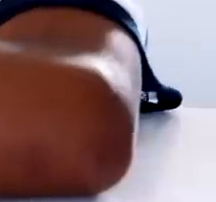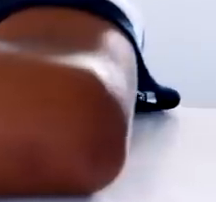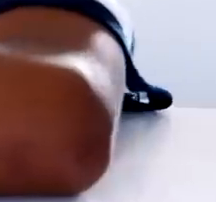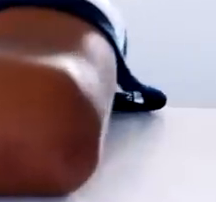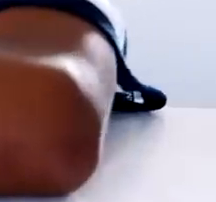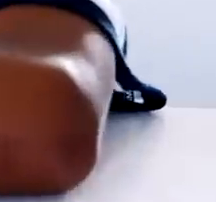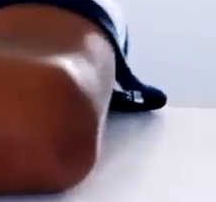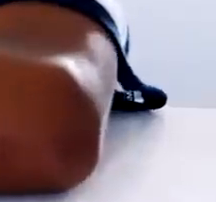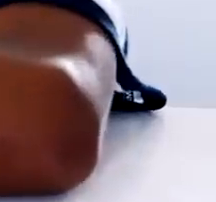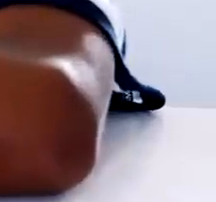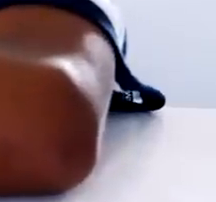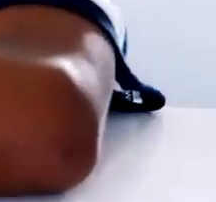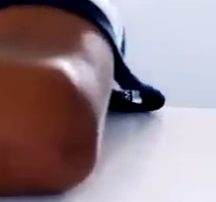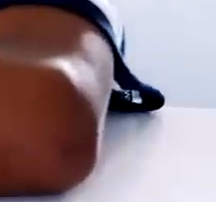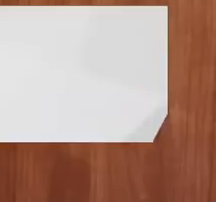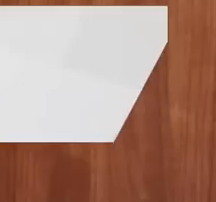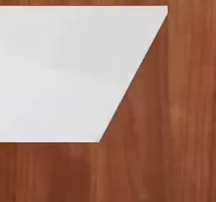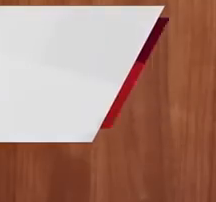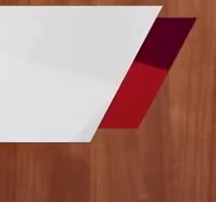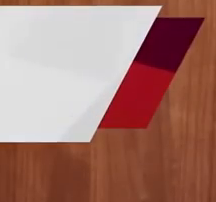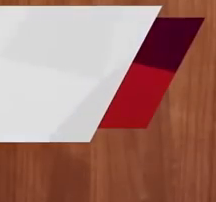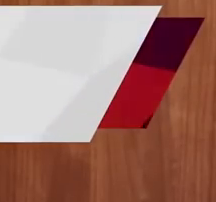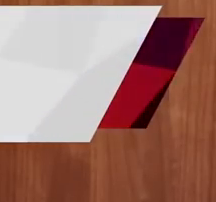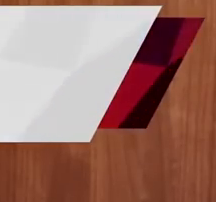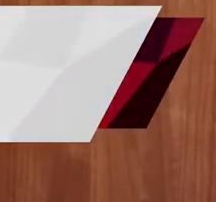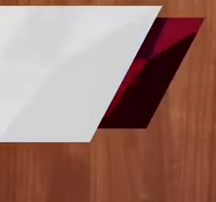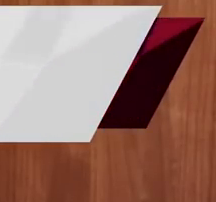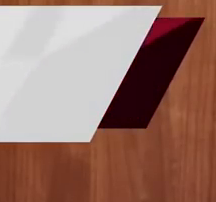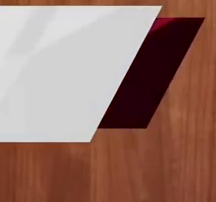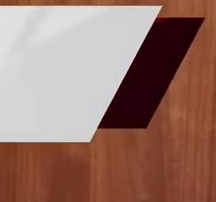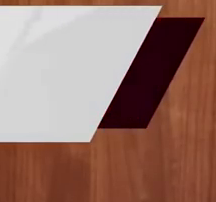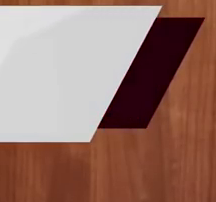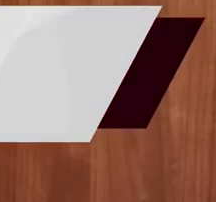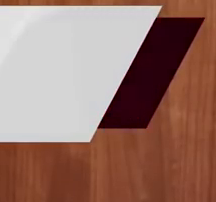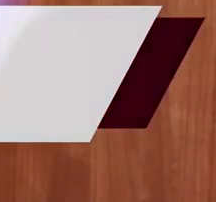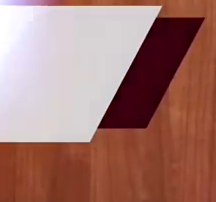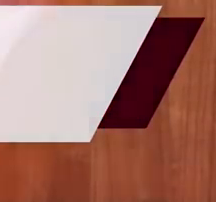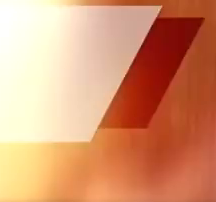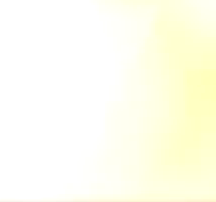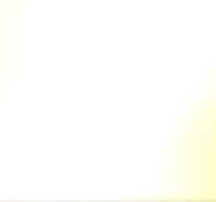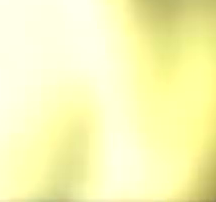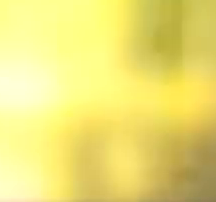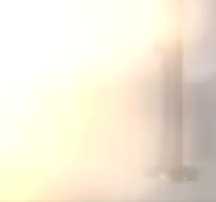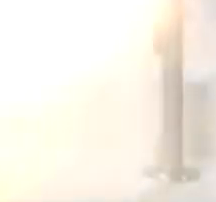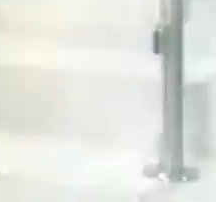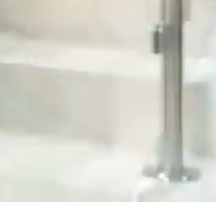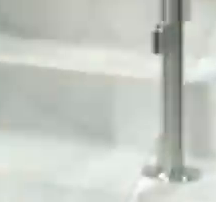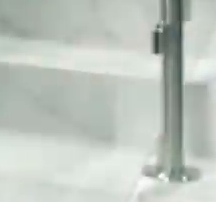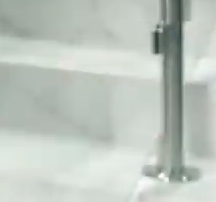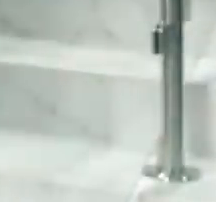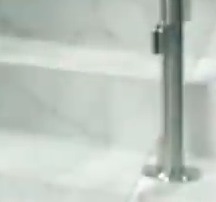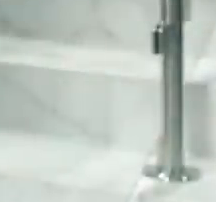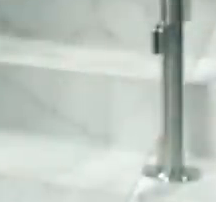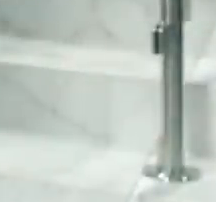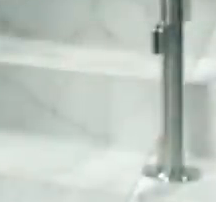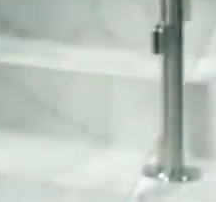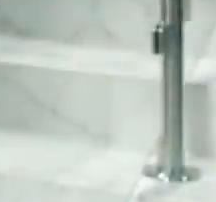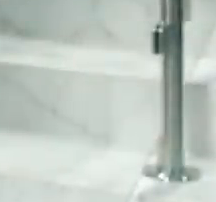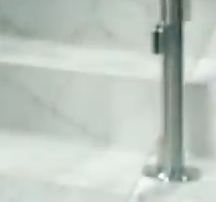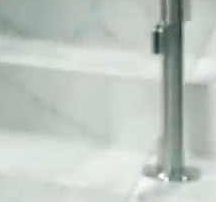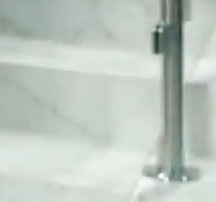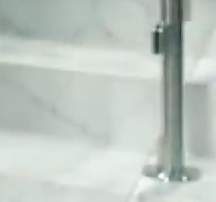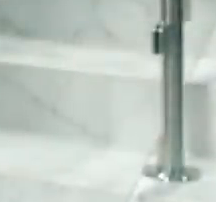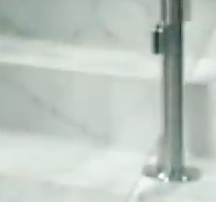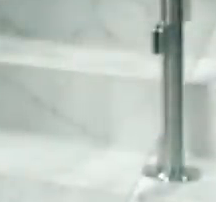miss out on these biblical learning opportunities. Visit the Wheeler Avenue website for more information. All children, youth, and